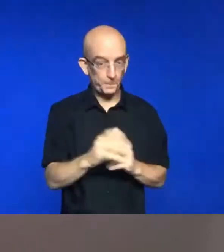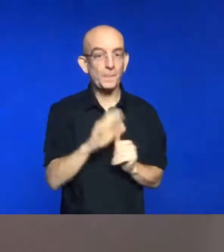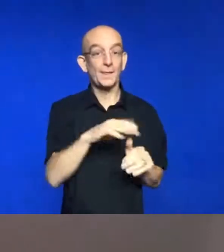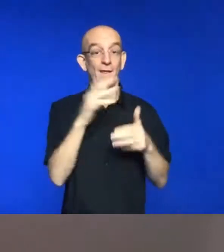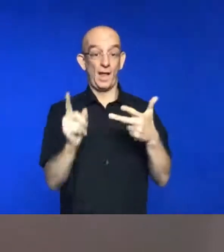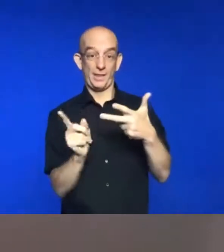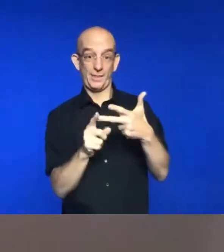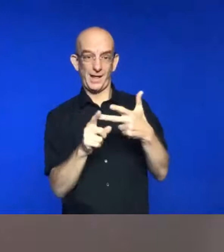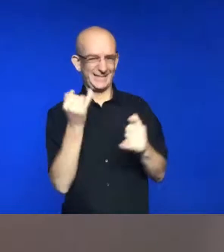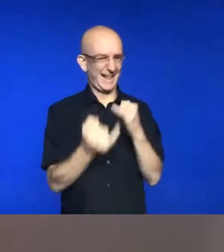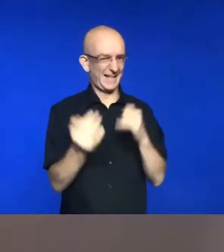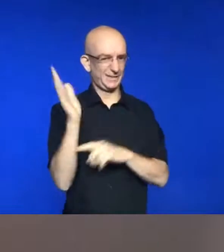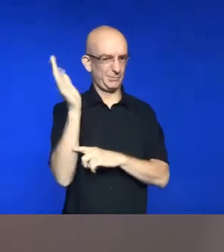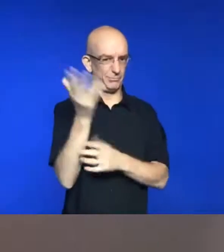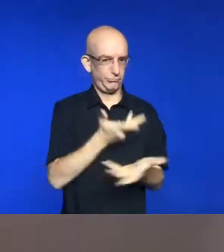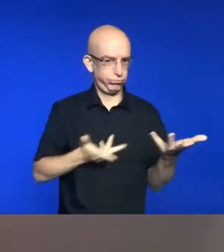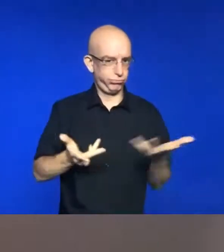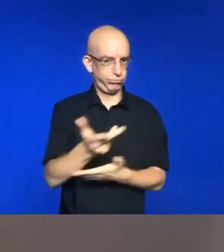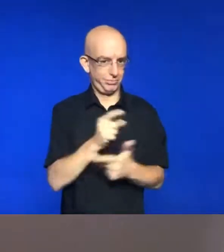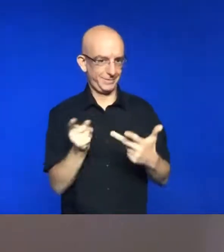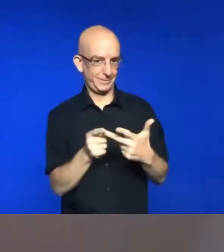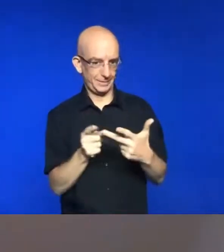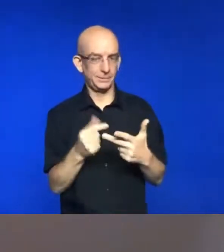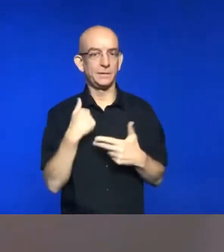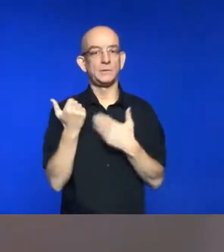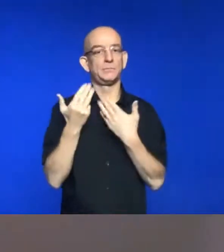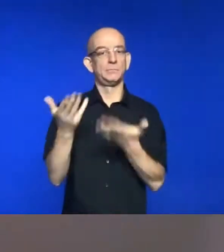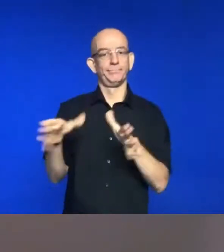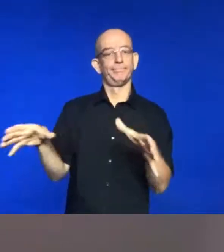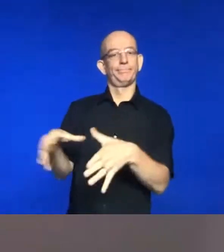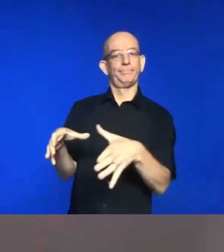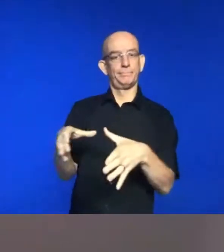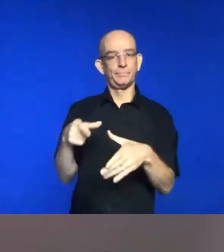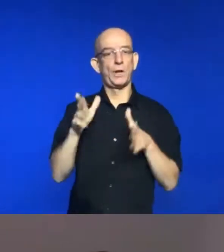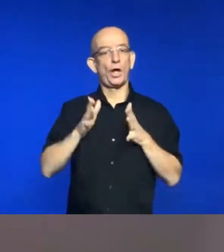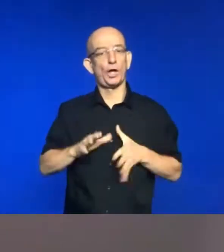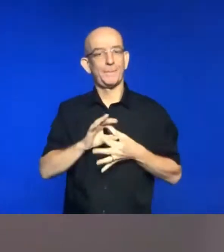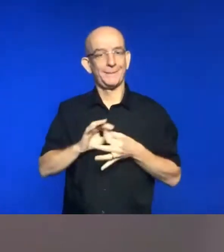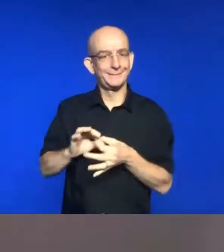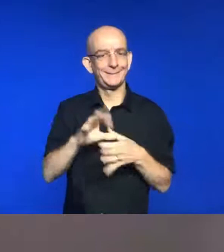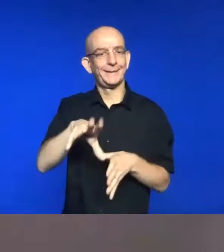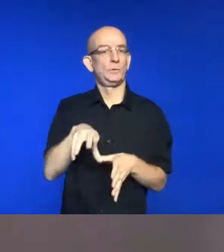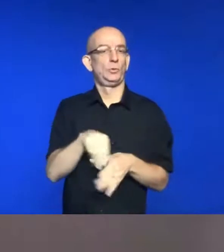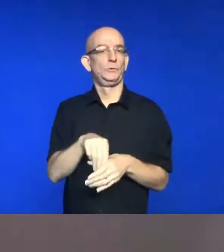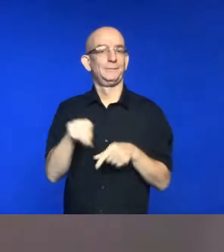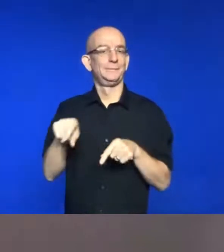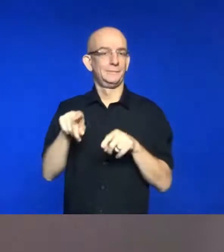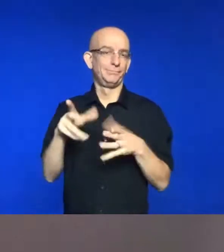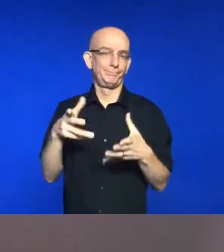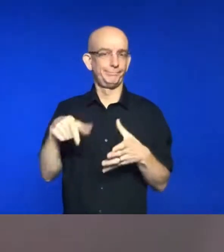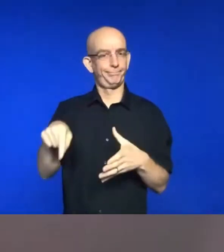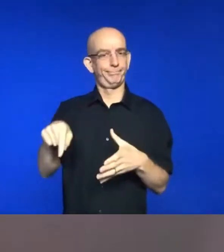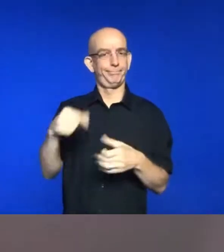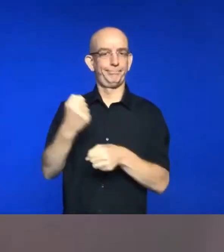Humanity and Inclusion, Inclusive Health Policy Lead, Alessandra Aresu, who will lead us through the